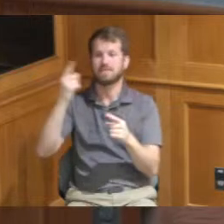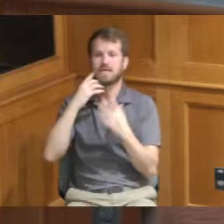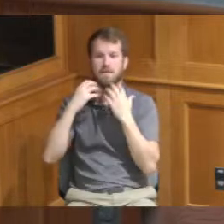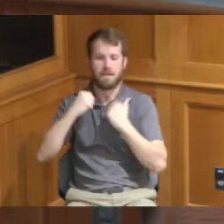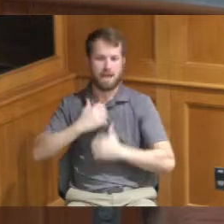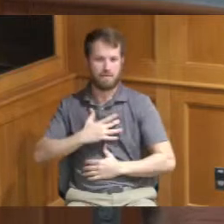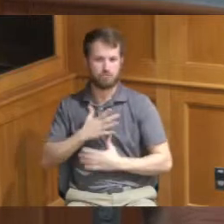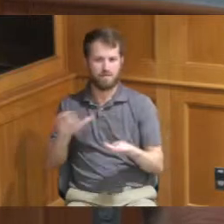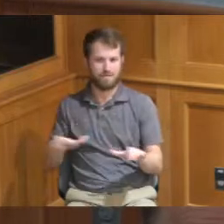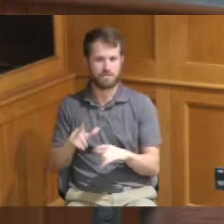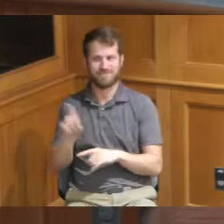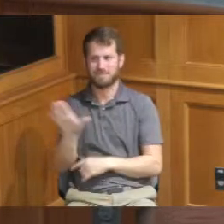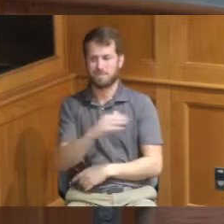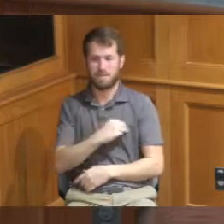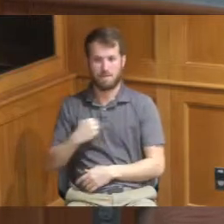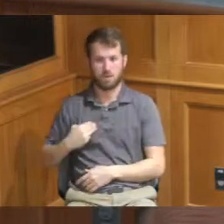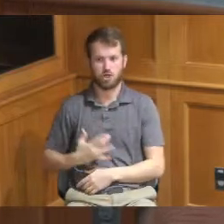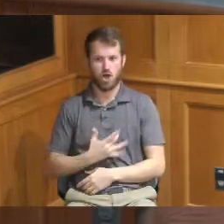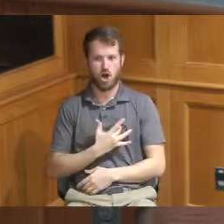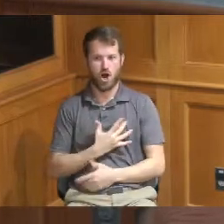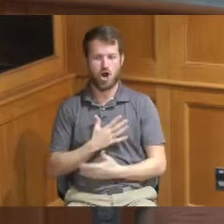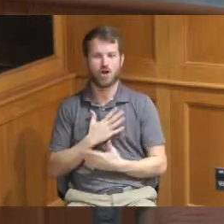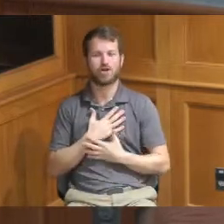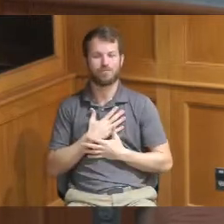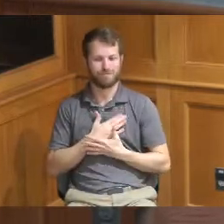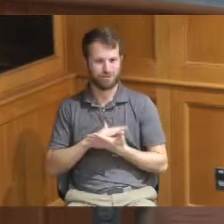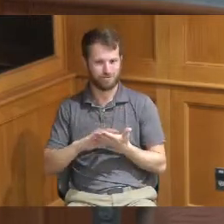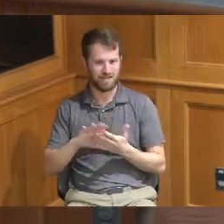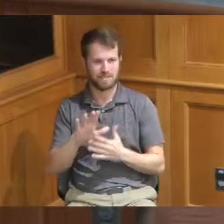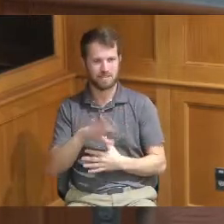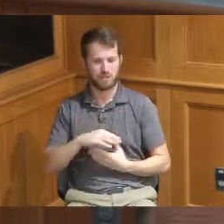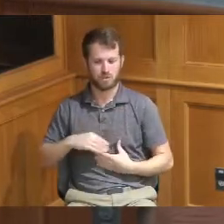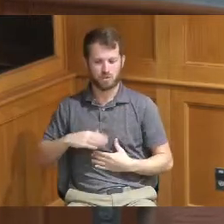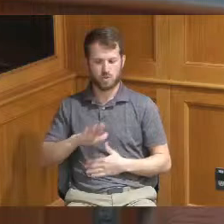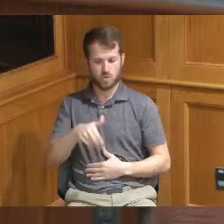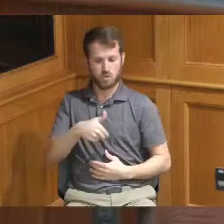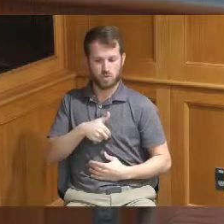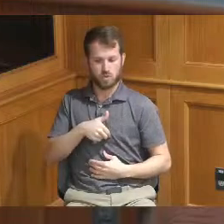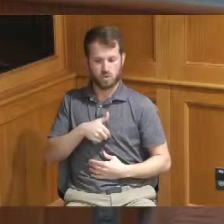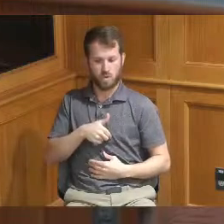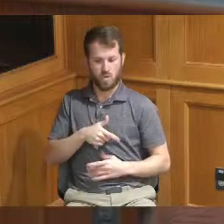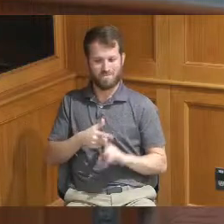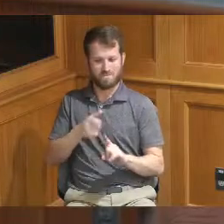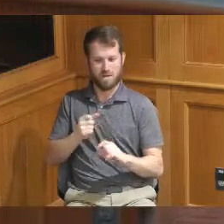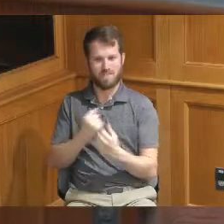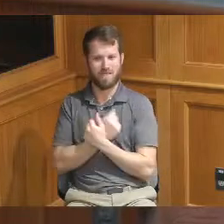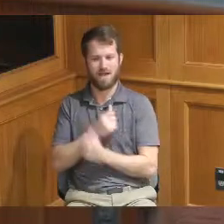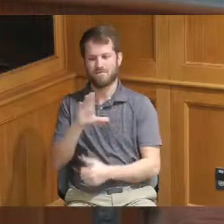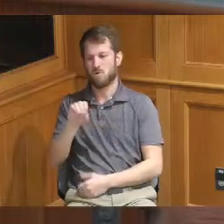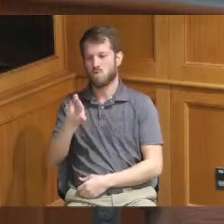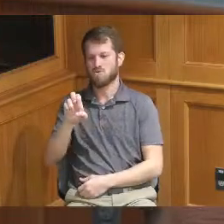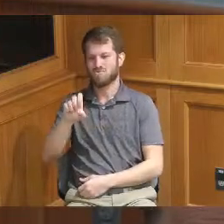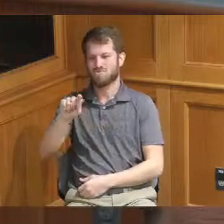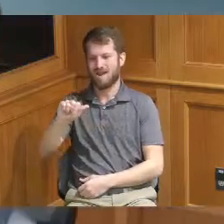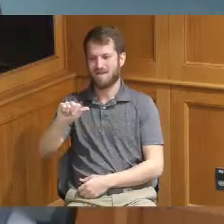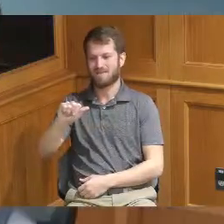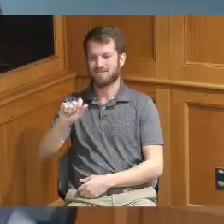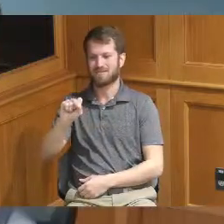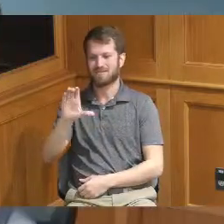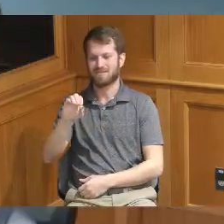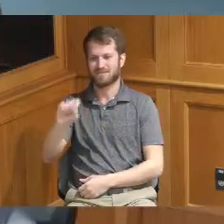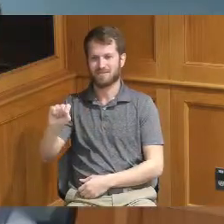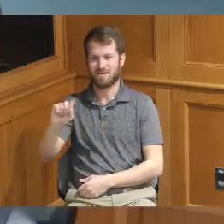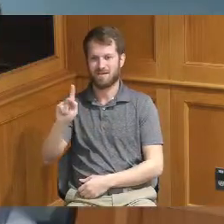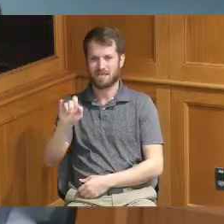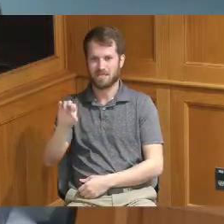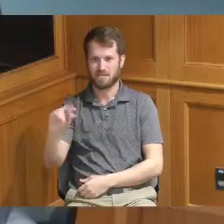its members, a heart of grace, and a soul generated by love," quoted by Coretta Scott King. Thank you.